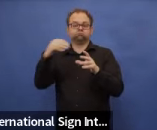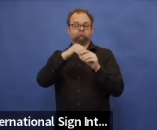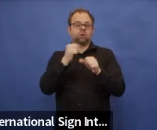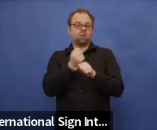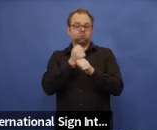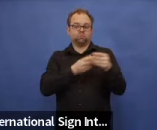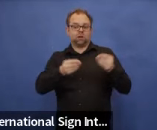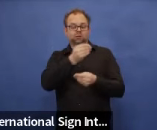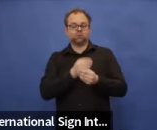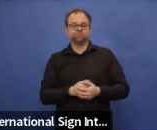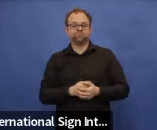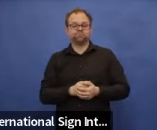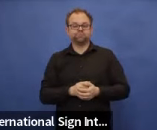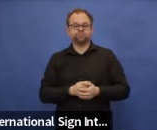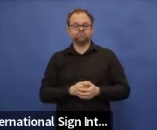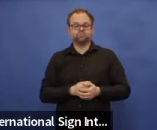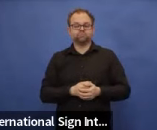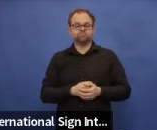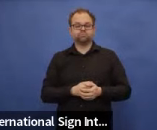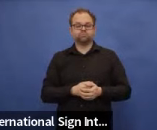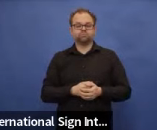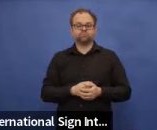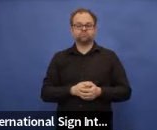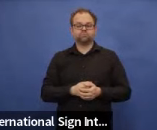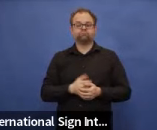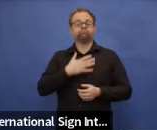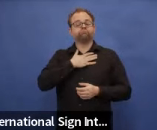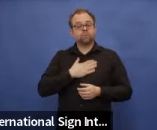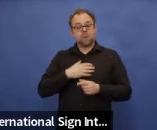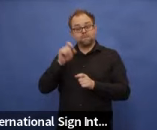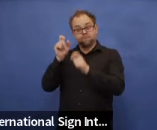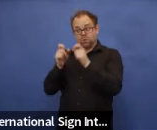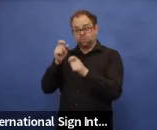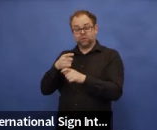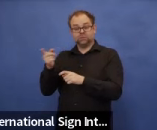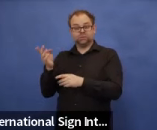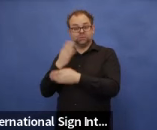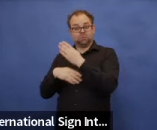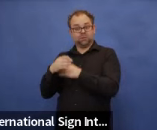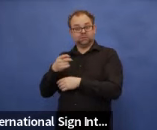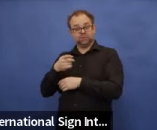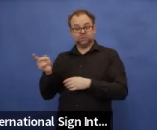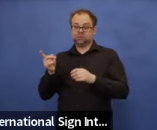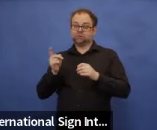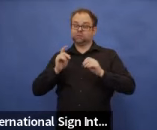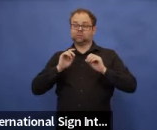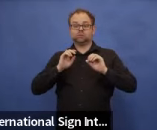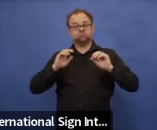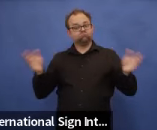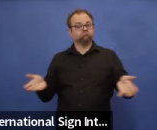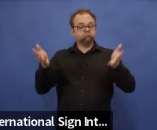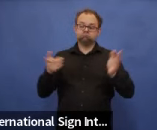of Persons with Disabilities is making a huge difference for the entire society.